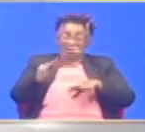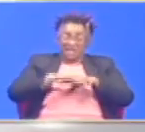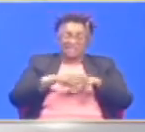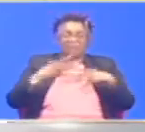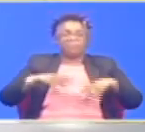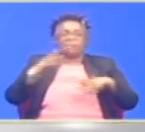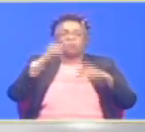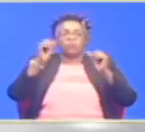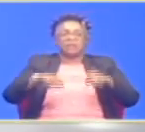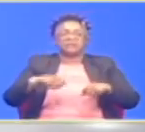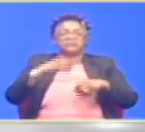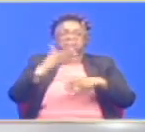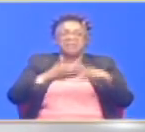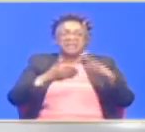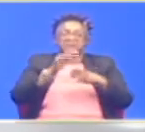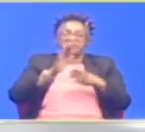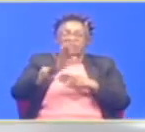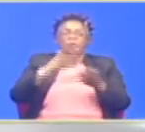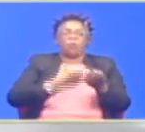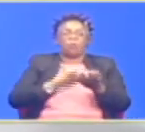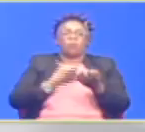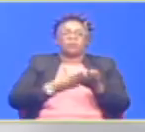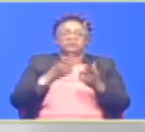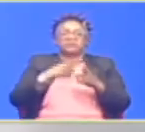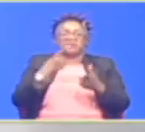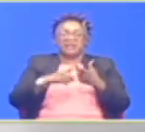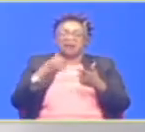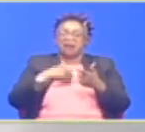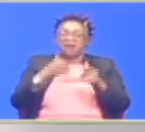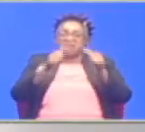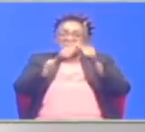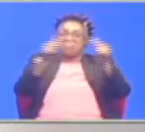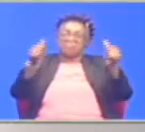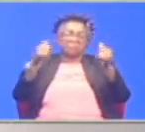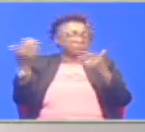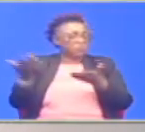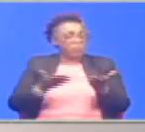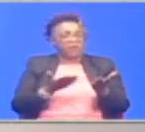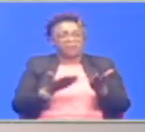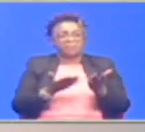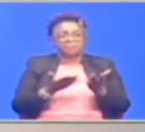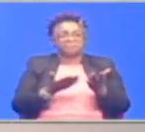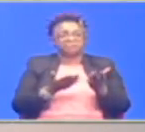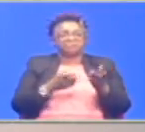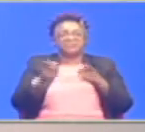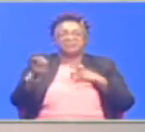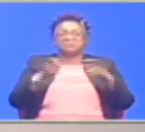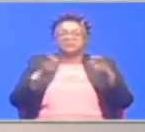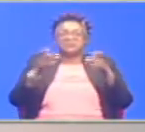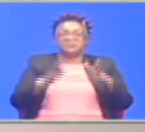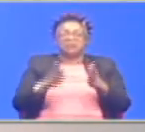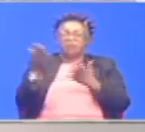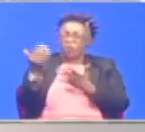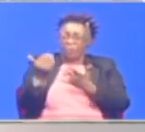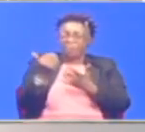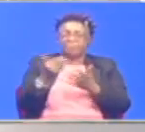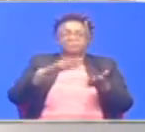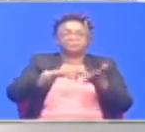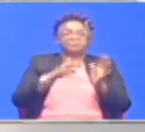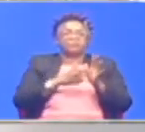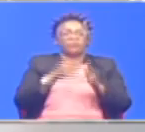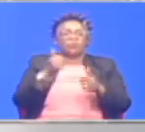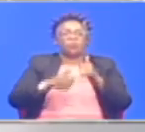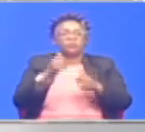come and build their own stands and then have the naming rights for that stand, they're welcome. Administrators are hopeful that the project, which was started